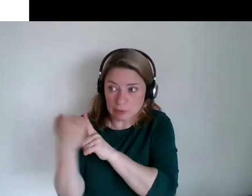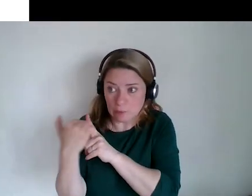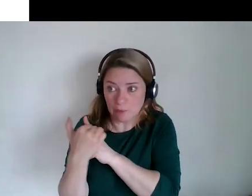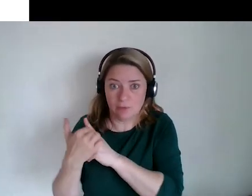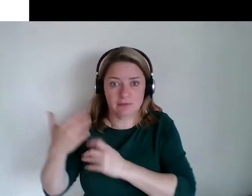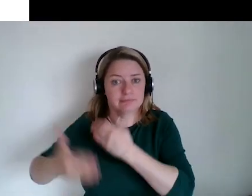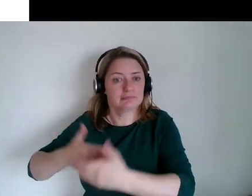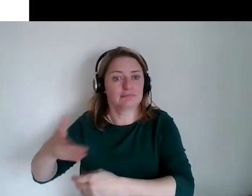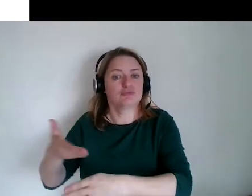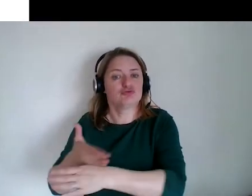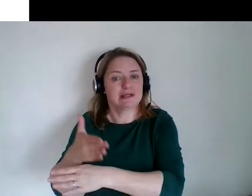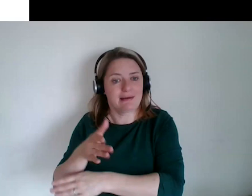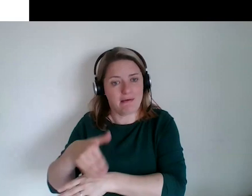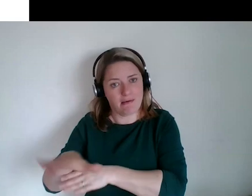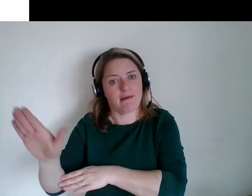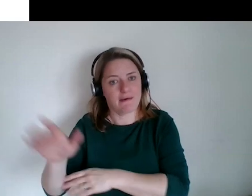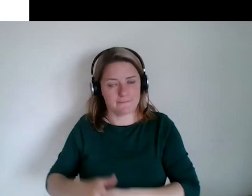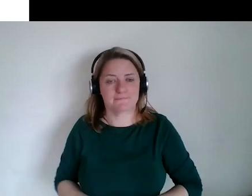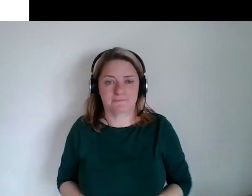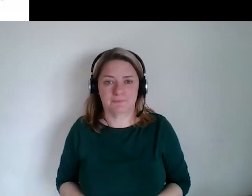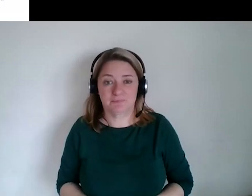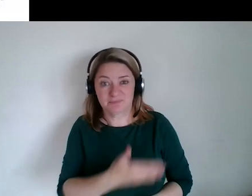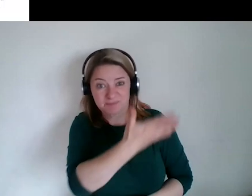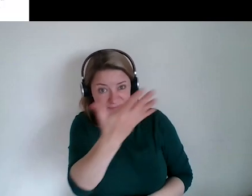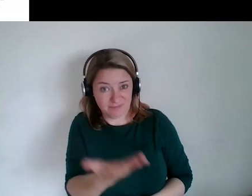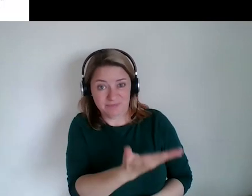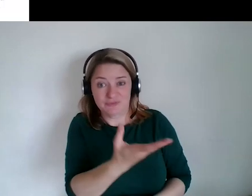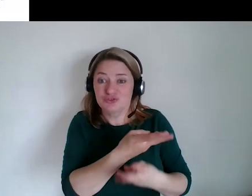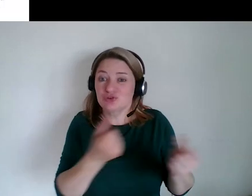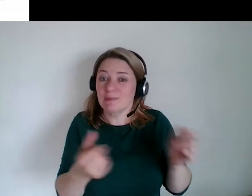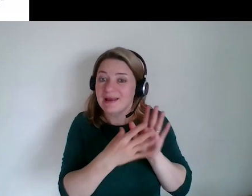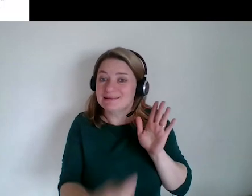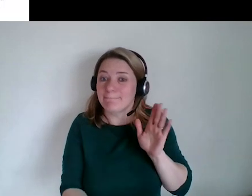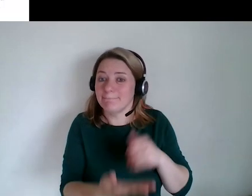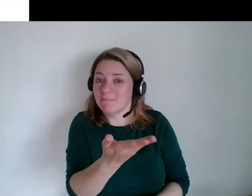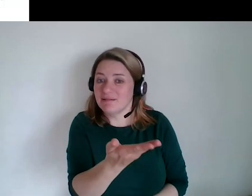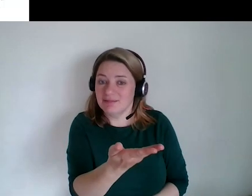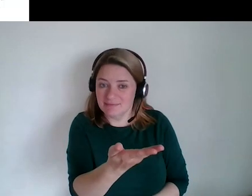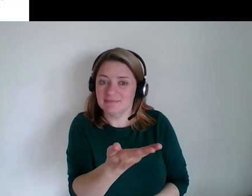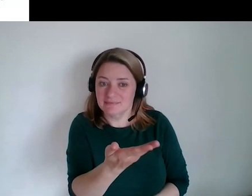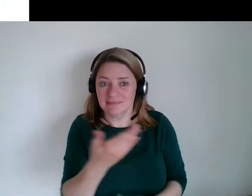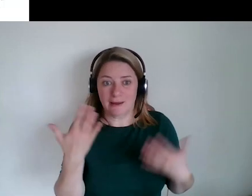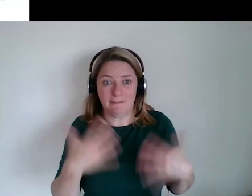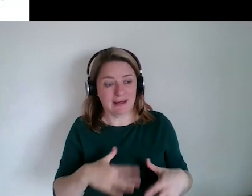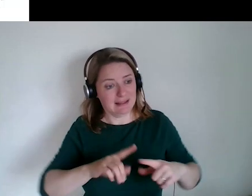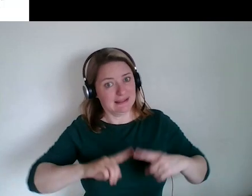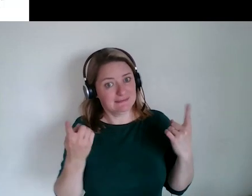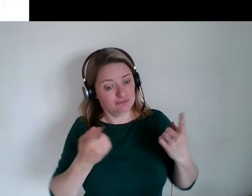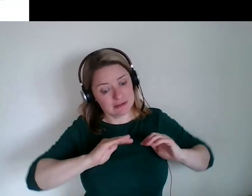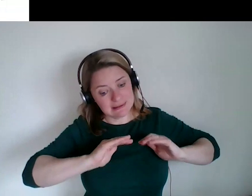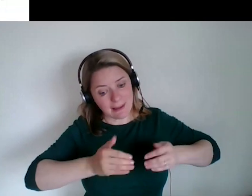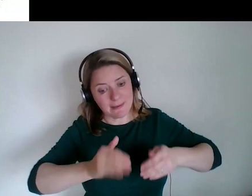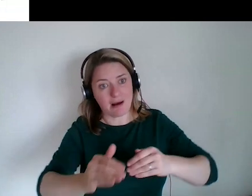further their career. And just to give you a few examples, these are a set of the seminars that were delivered